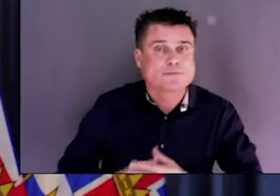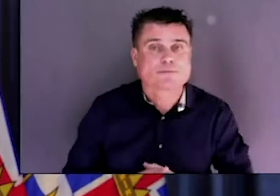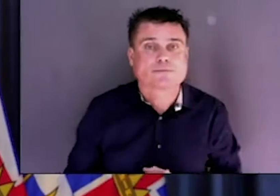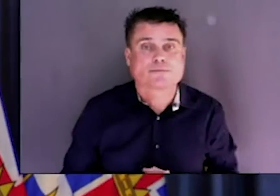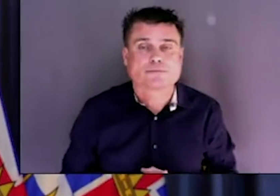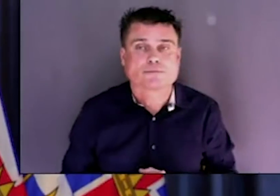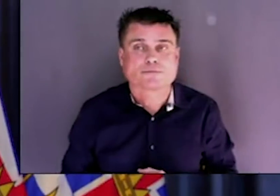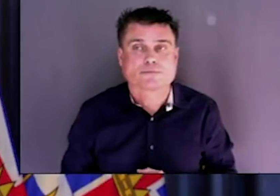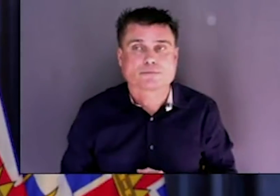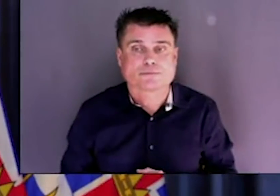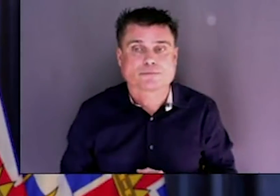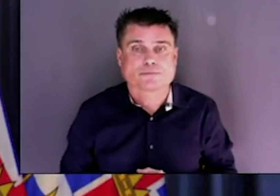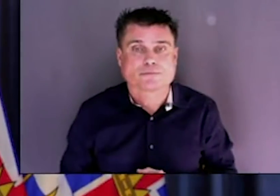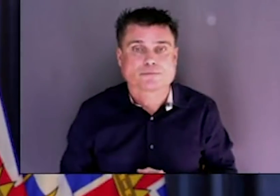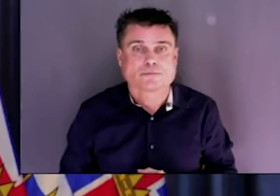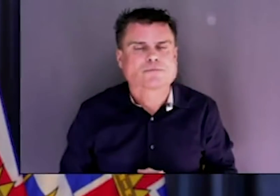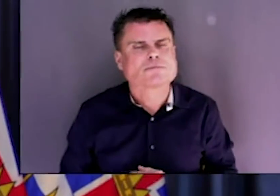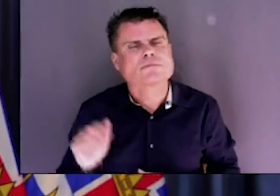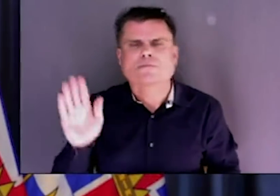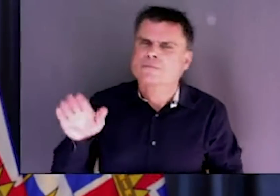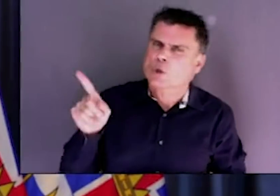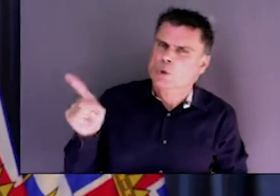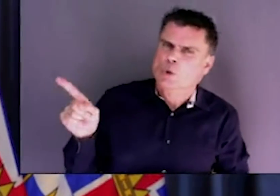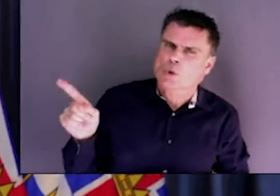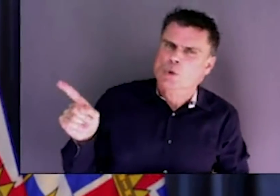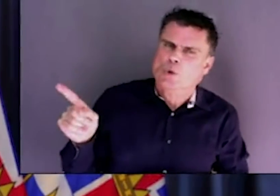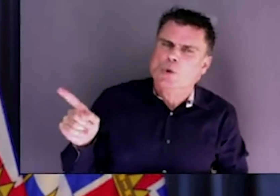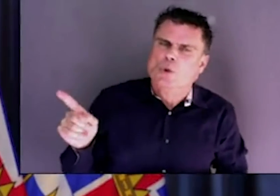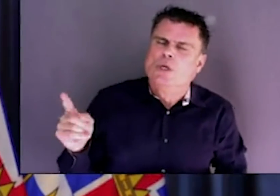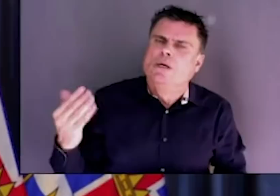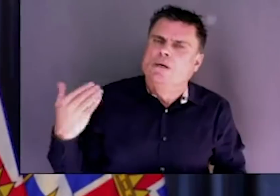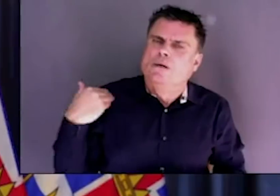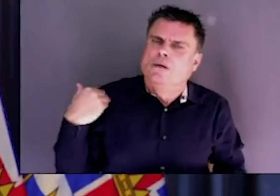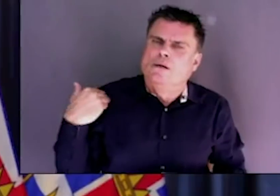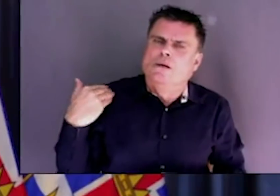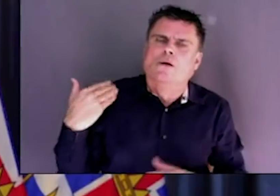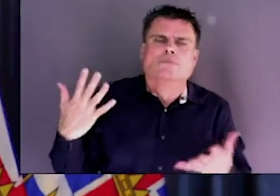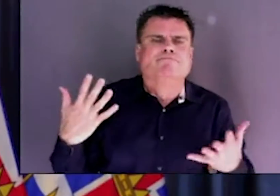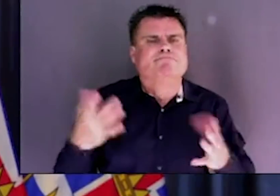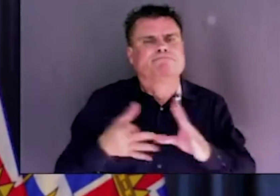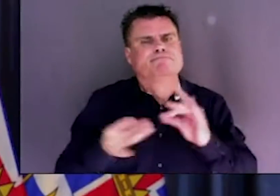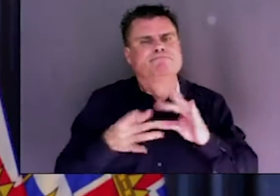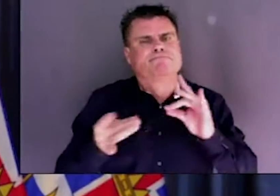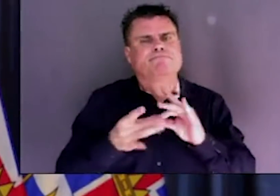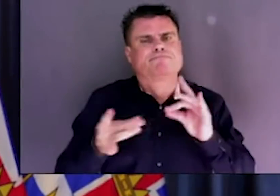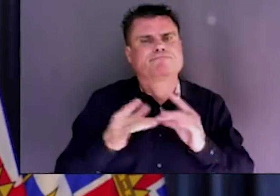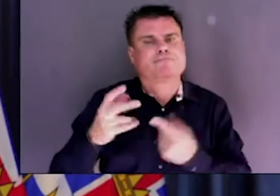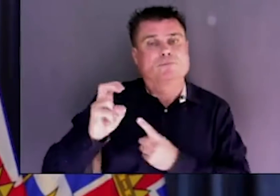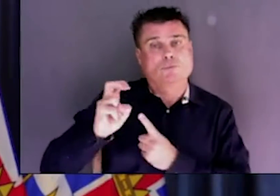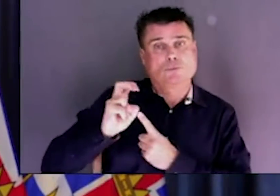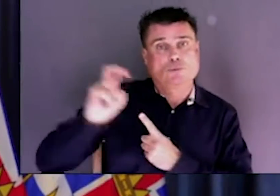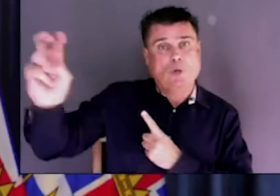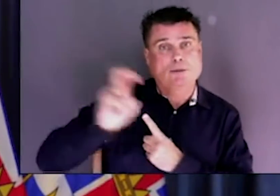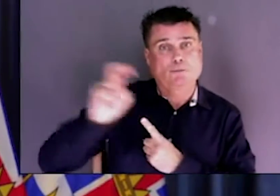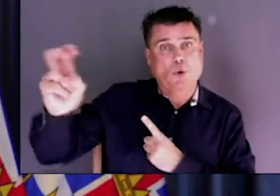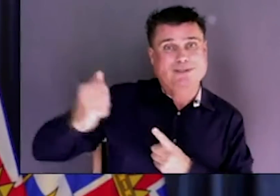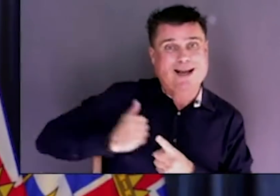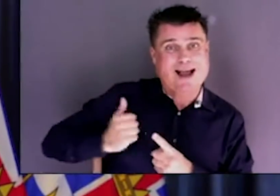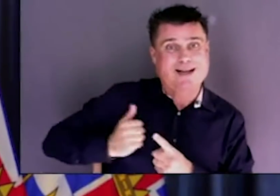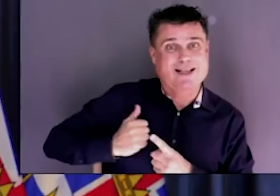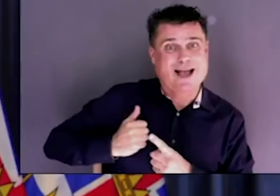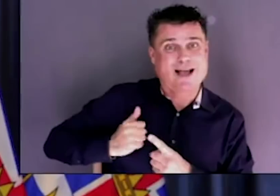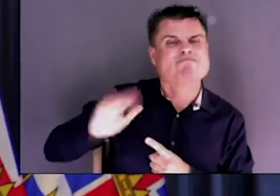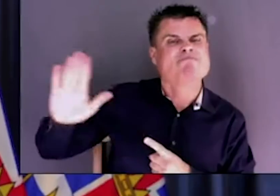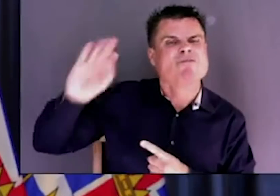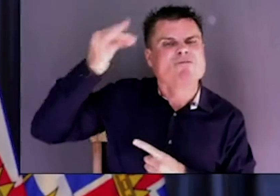have spoken out before about Transport Canada's rules saying that people have to leave their cars on certain car decks on